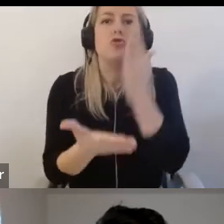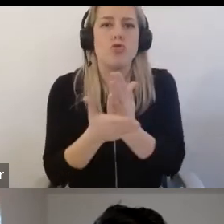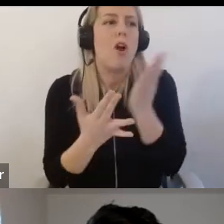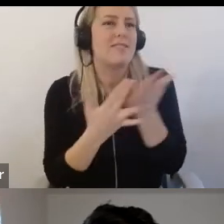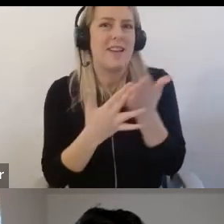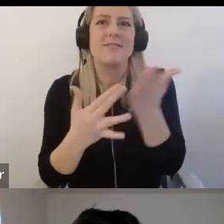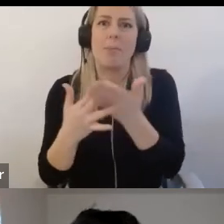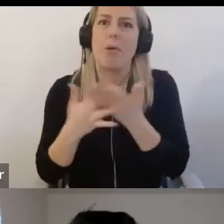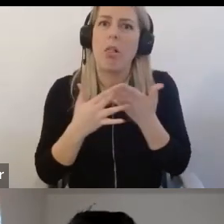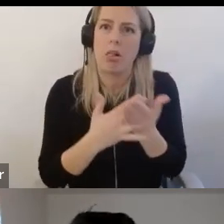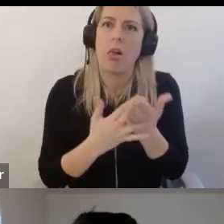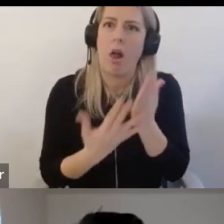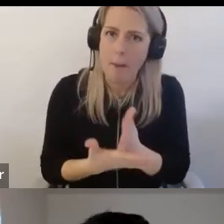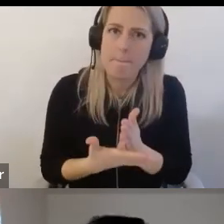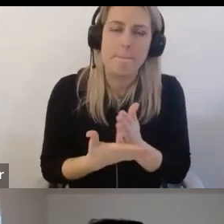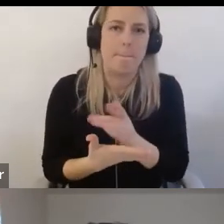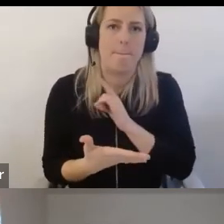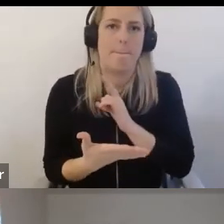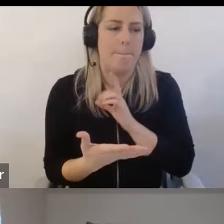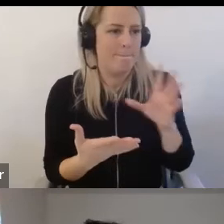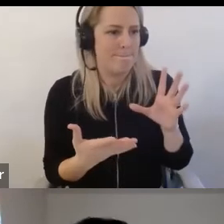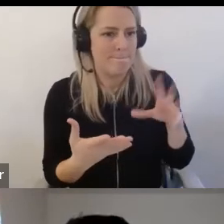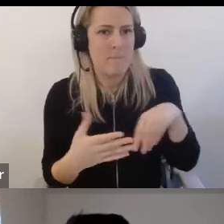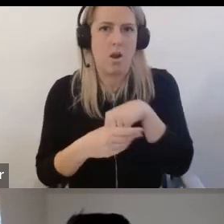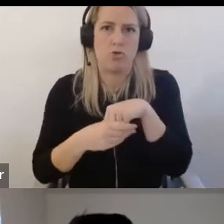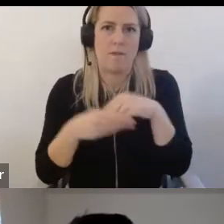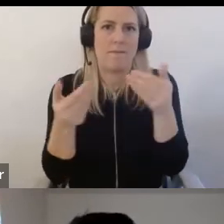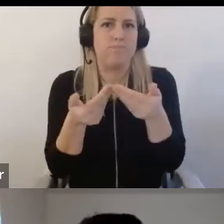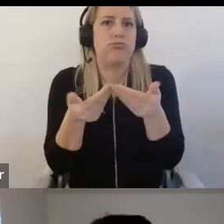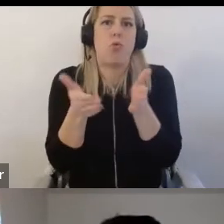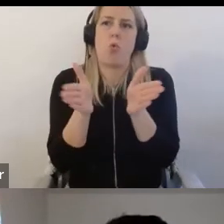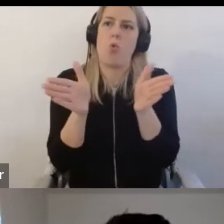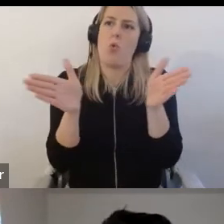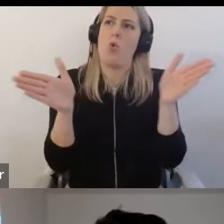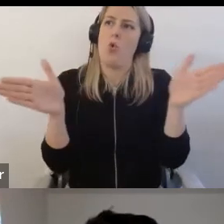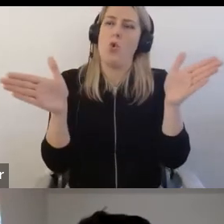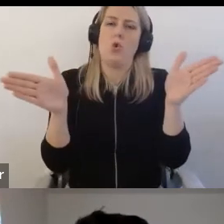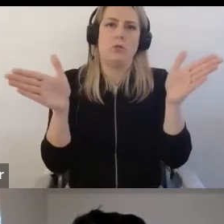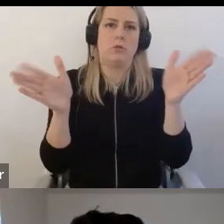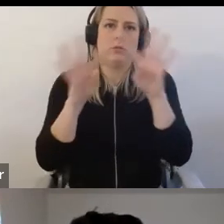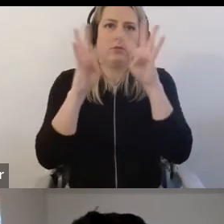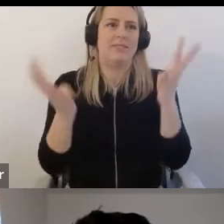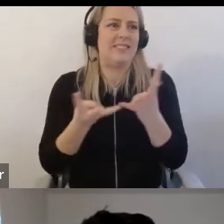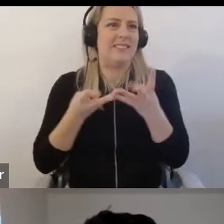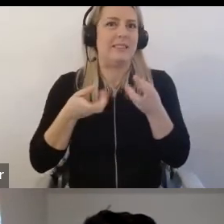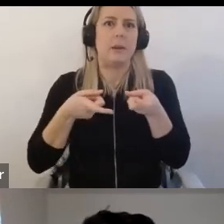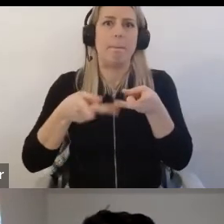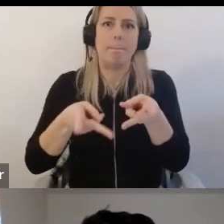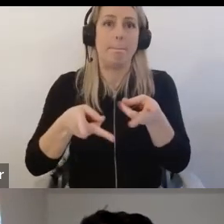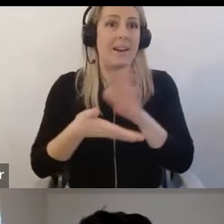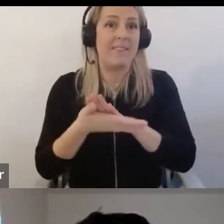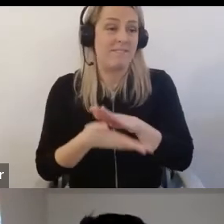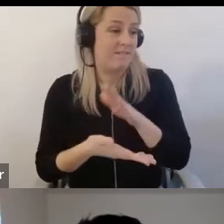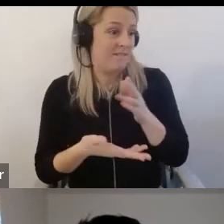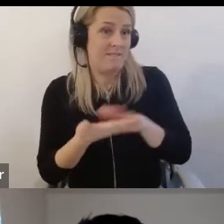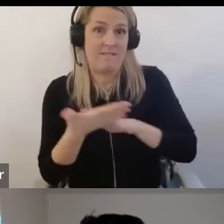is that it is part of a broader ecosystem. So, if you don't have internet access, it doesn't